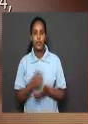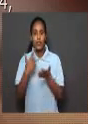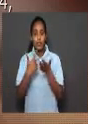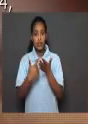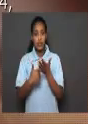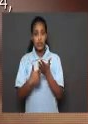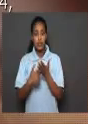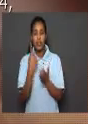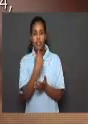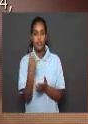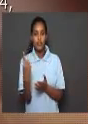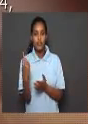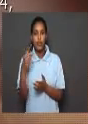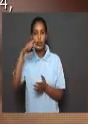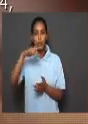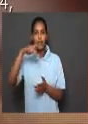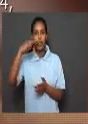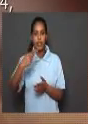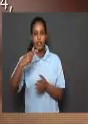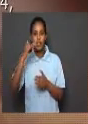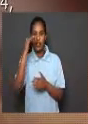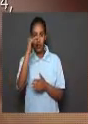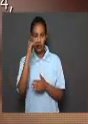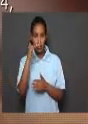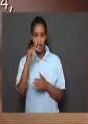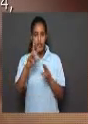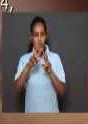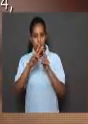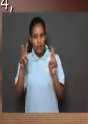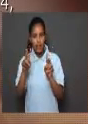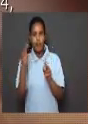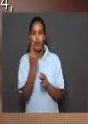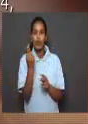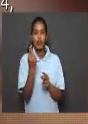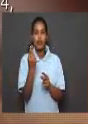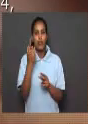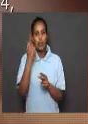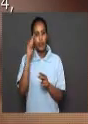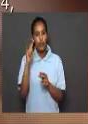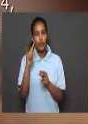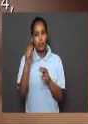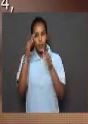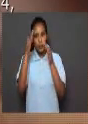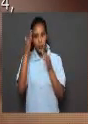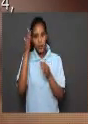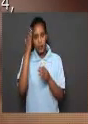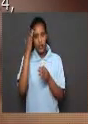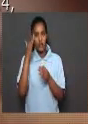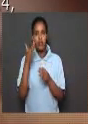These individual pH levels are very important for maintaining